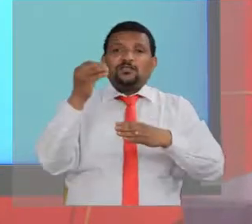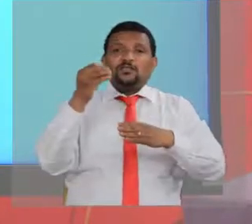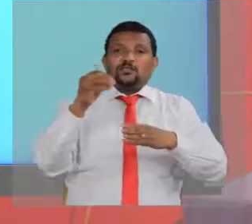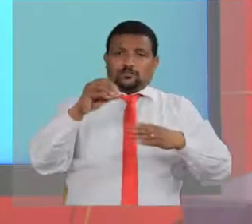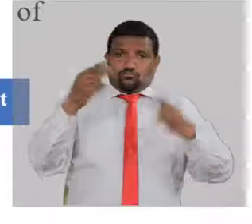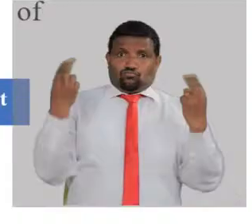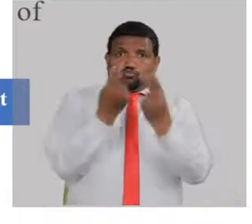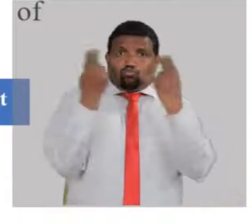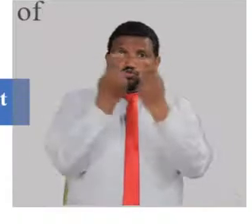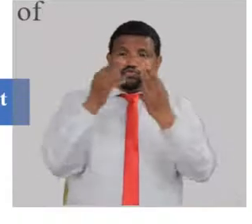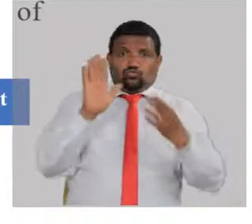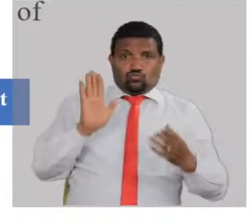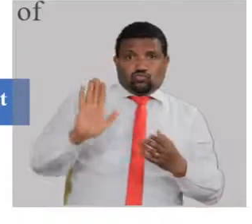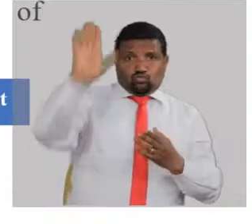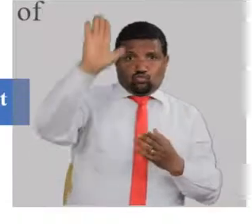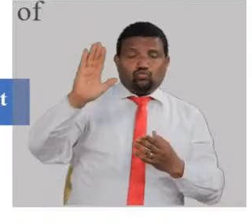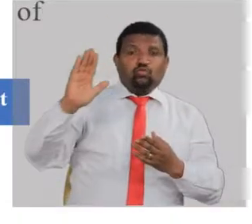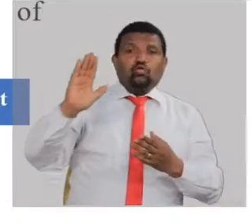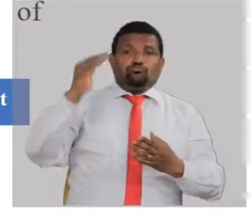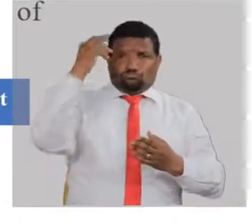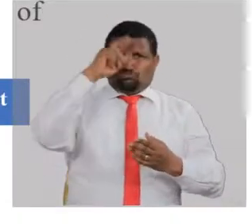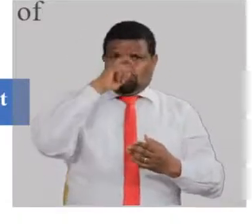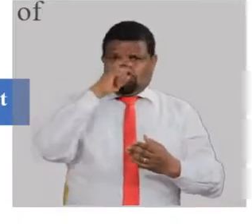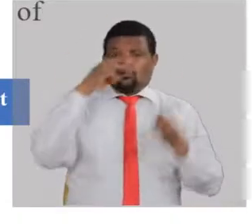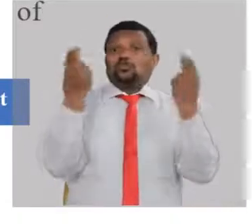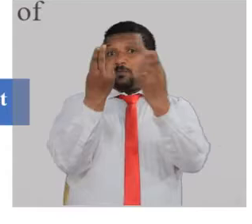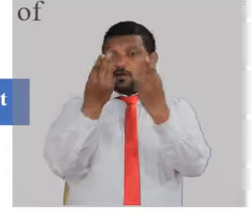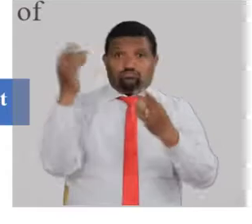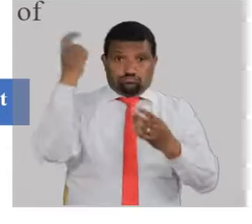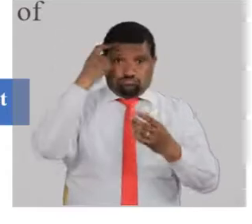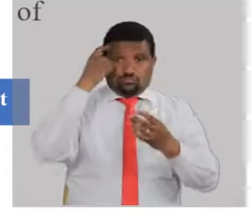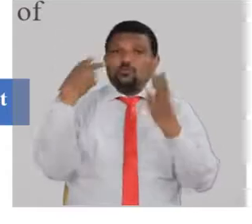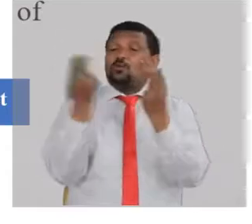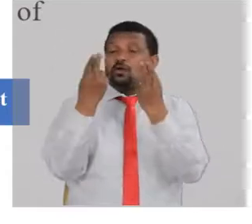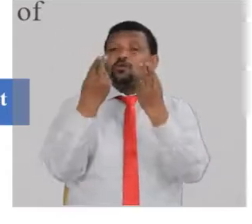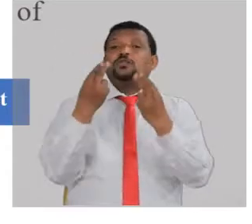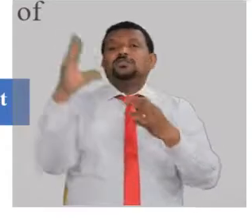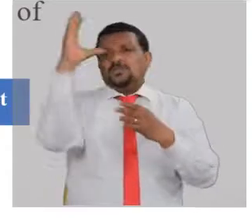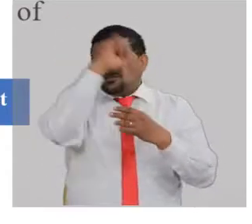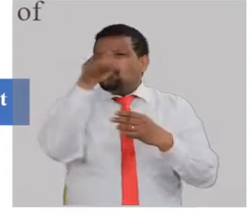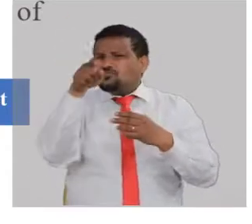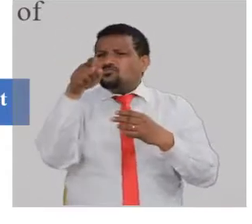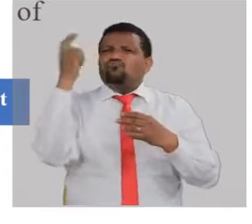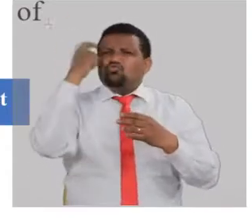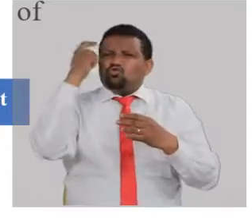by using their own skill. So estimated